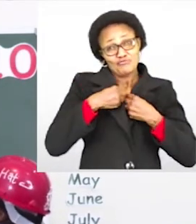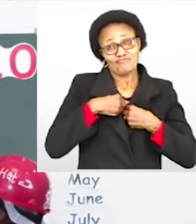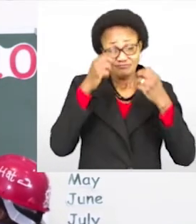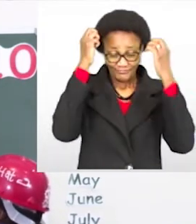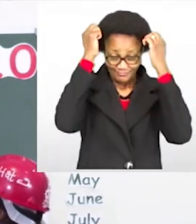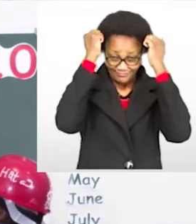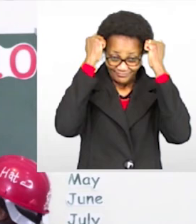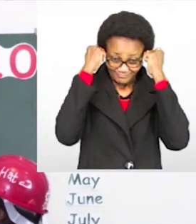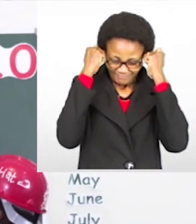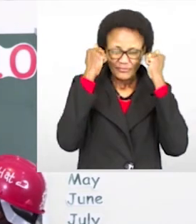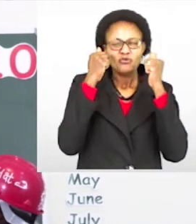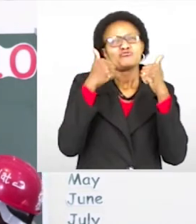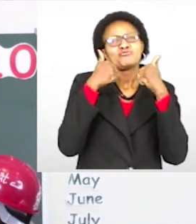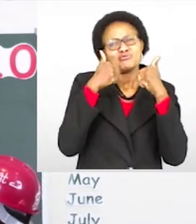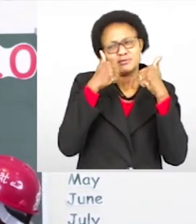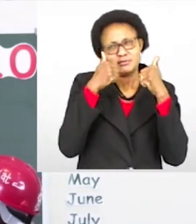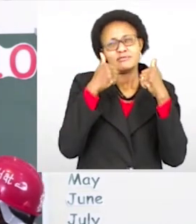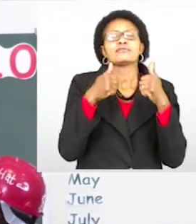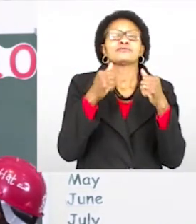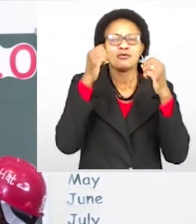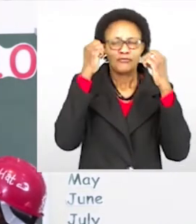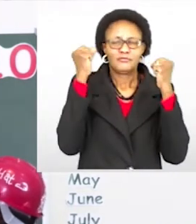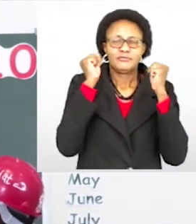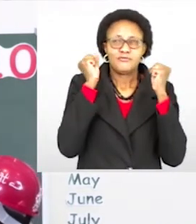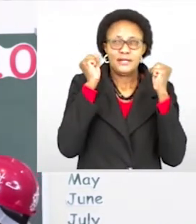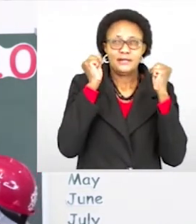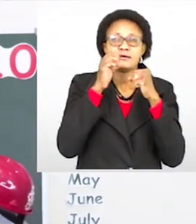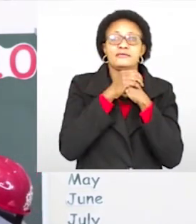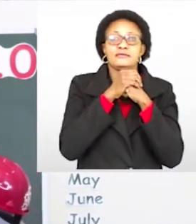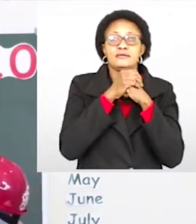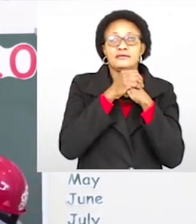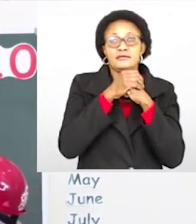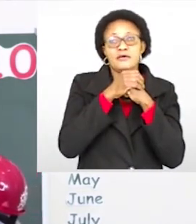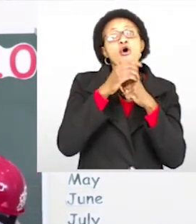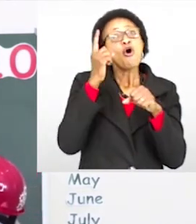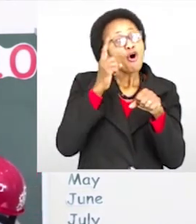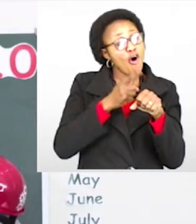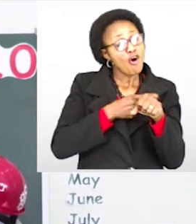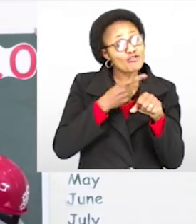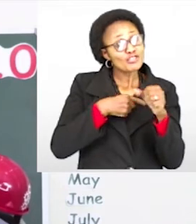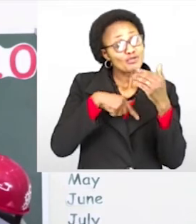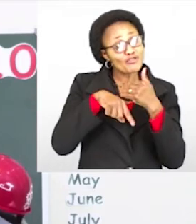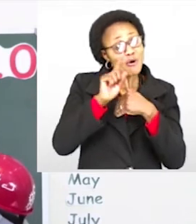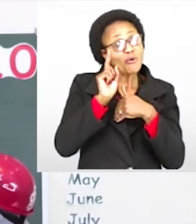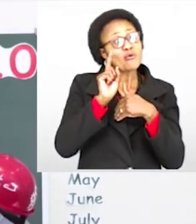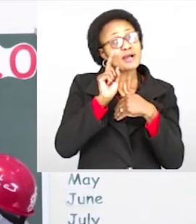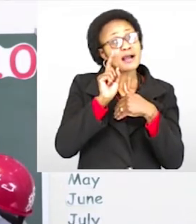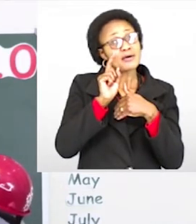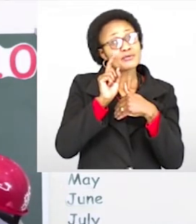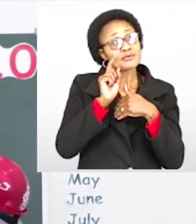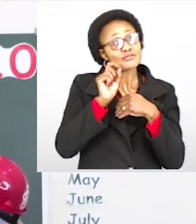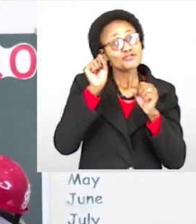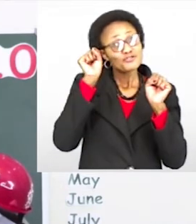here. And make sure that every time you go outside, my children, even though you're wearing warm clothes,